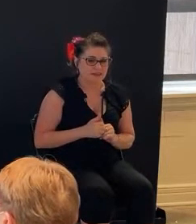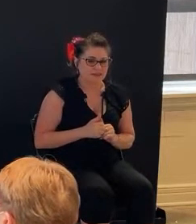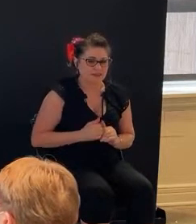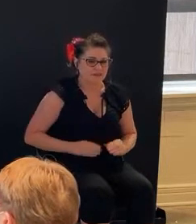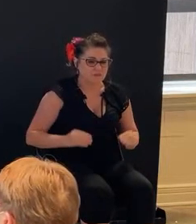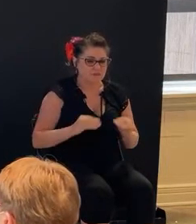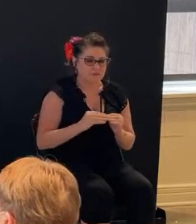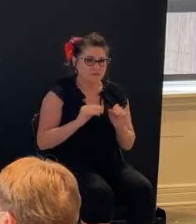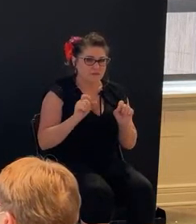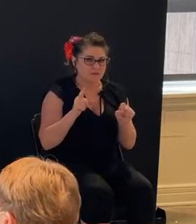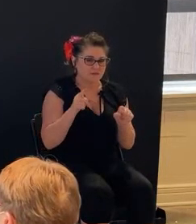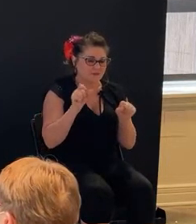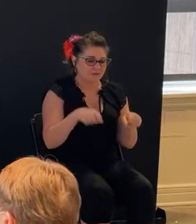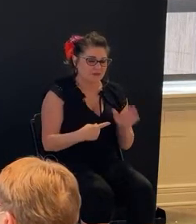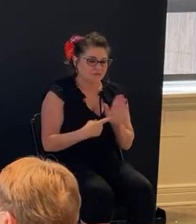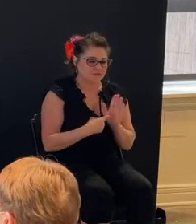how,